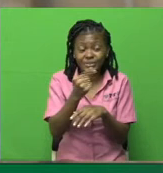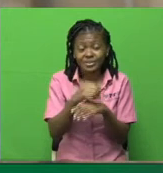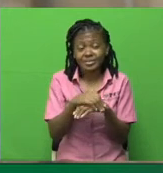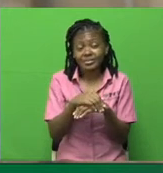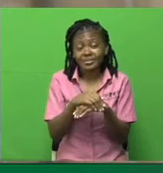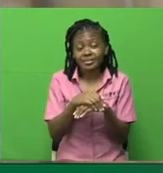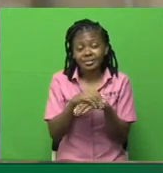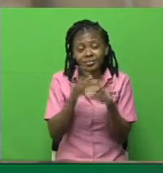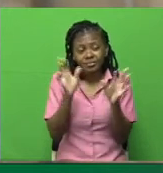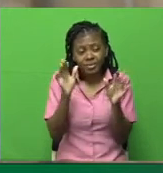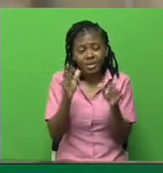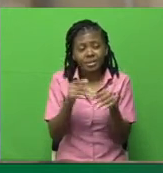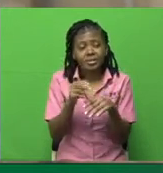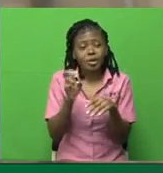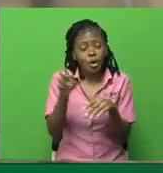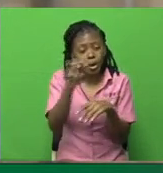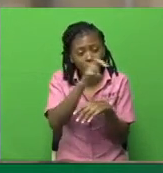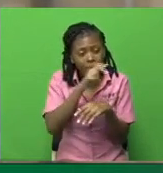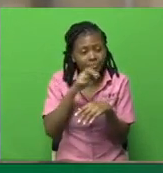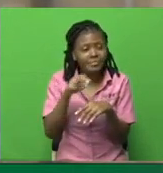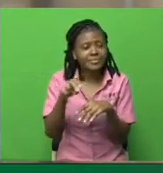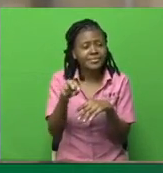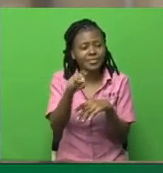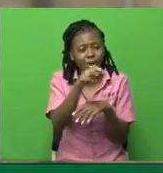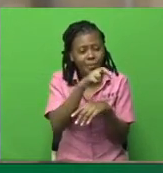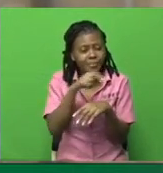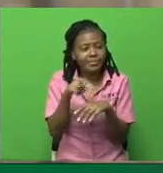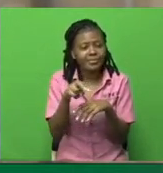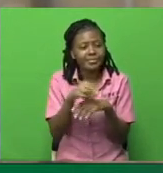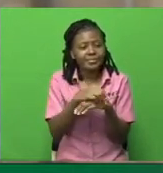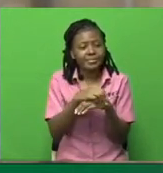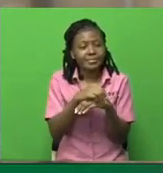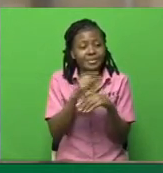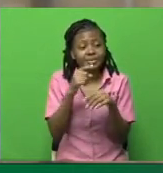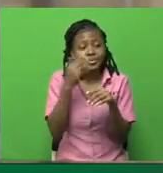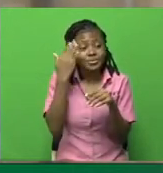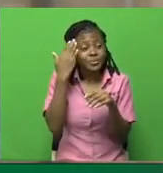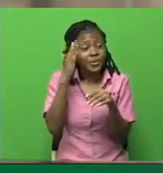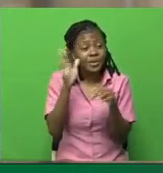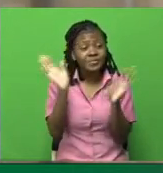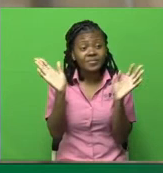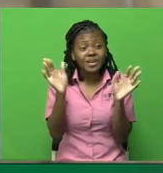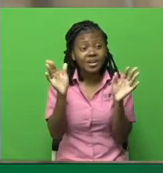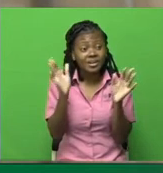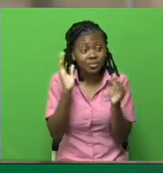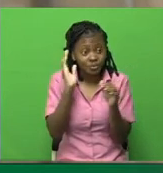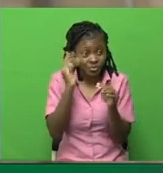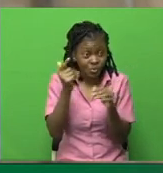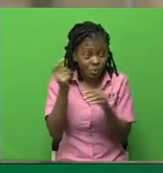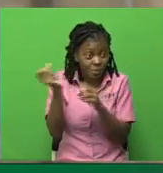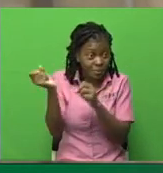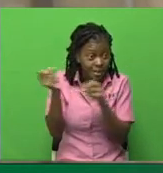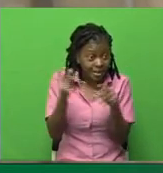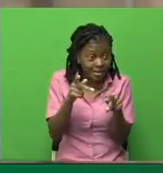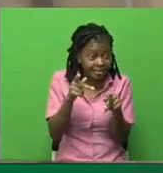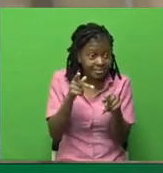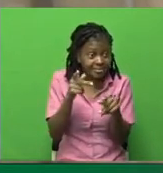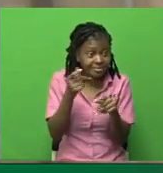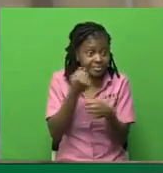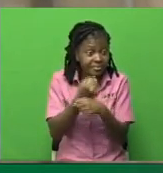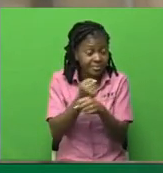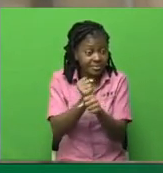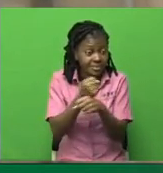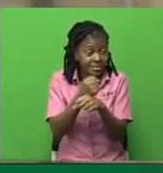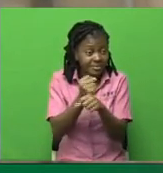den for well he knew the silly fly would soon come back again so he wove a subtle